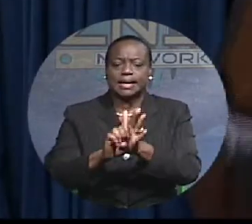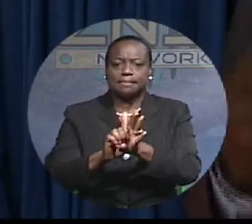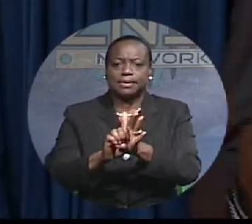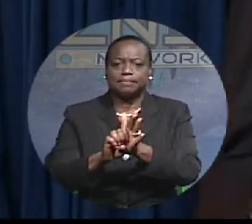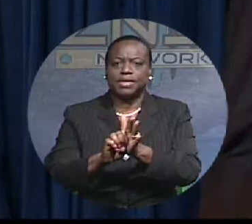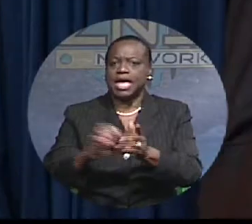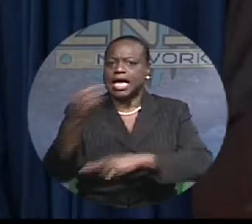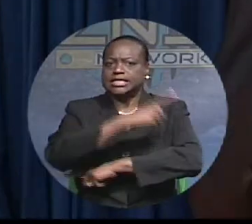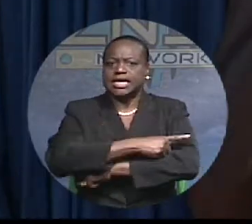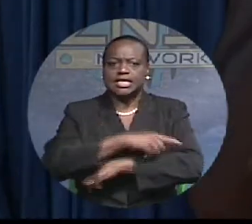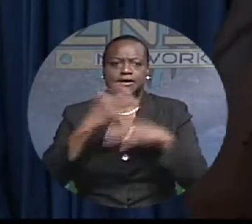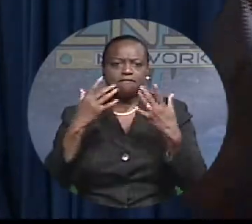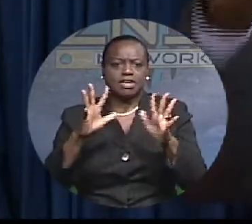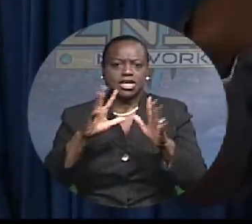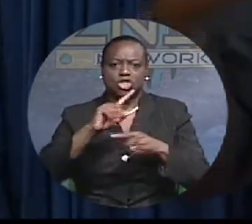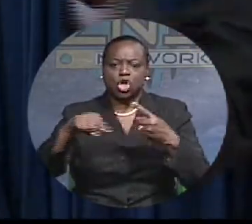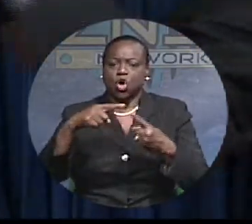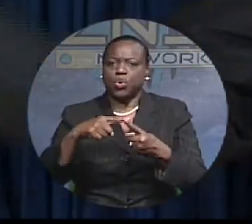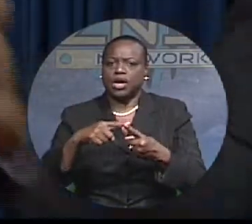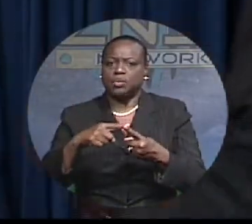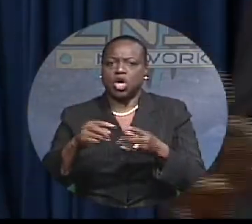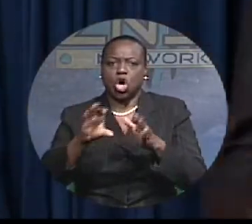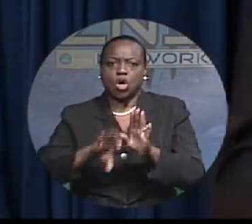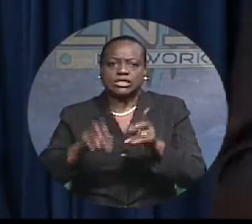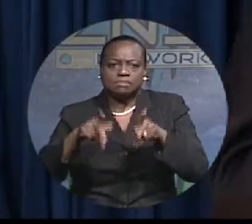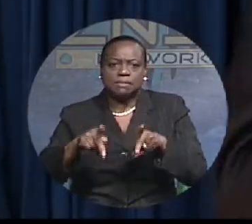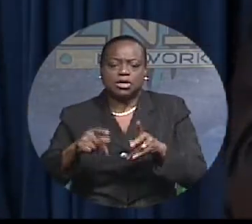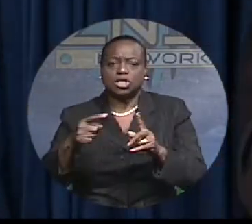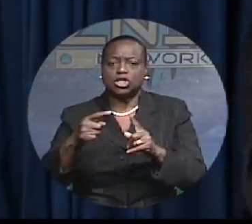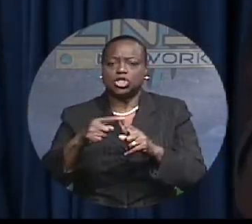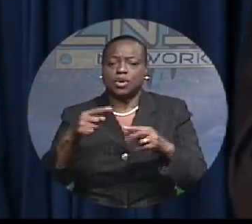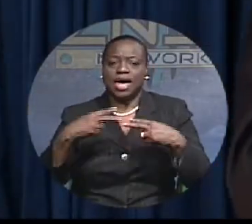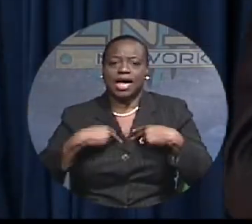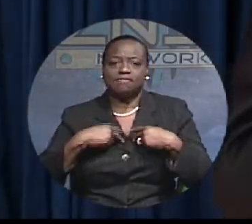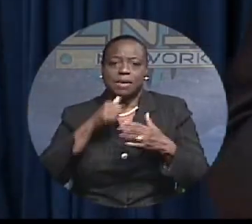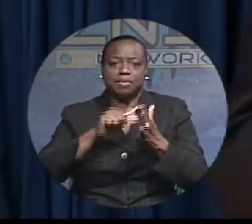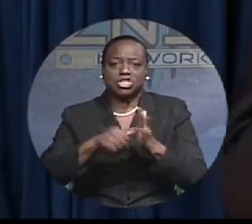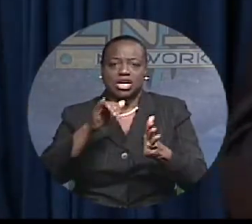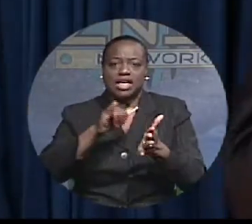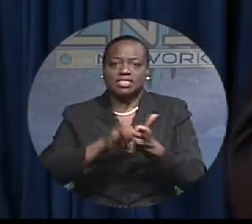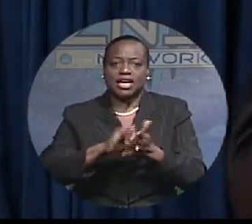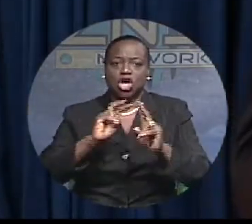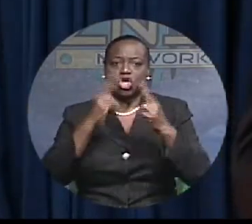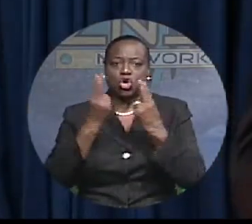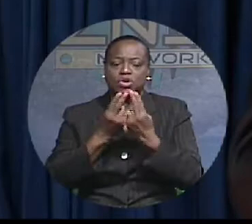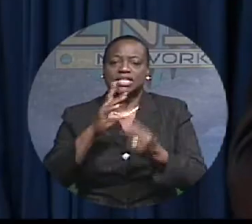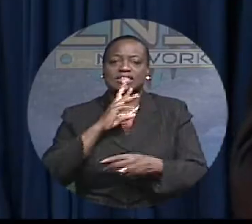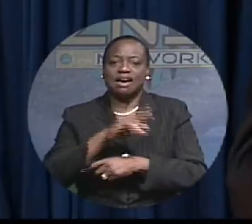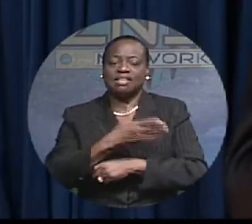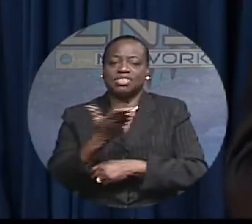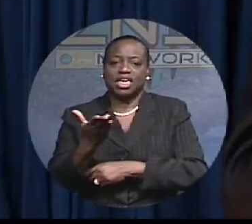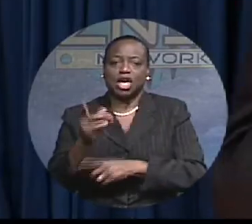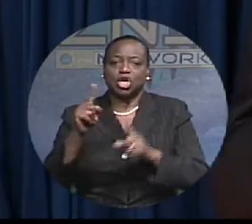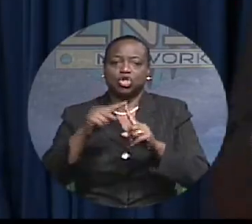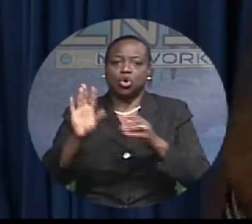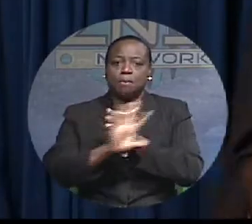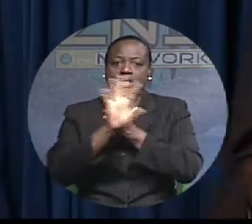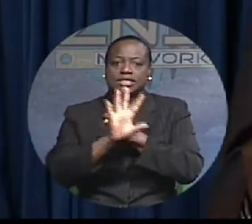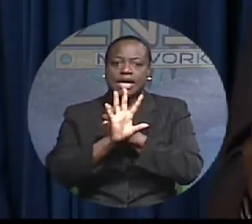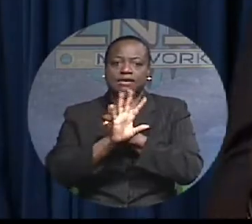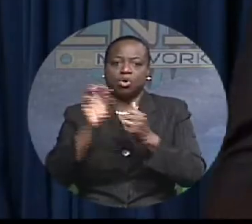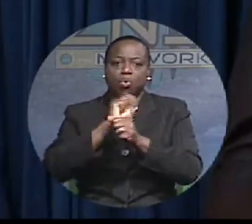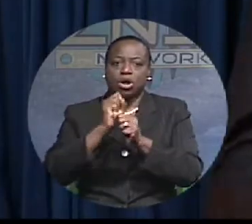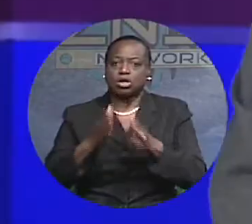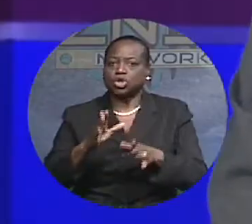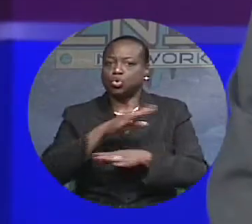days are gone when we cause people to have the impression that unions are there to protect those workers who are not interested in